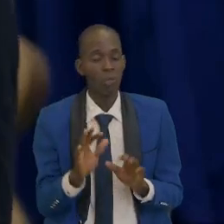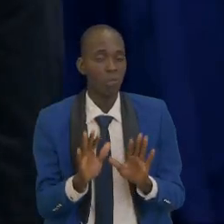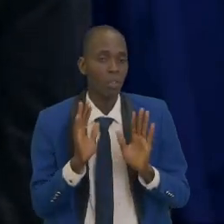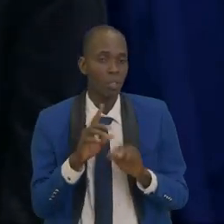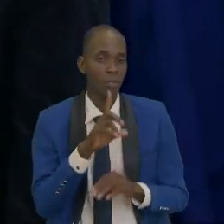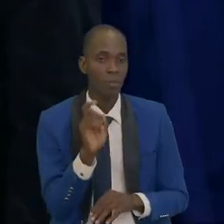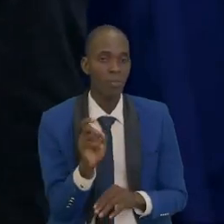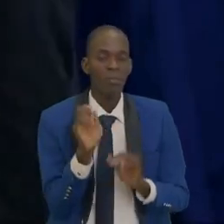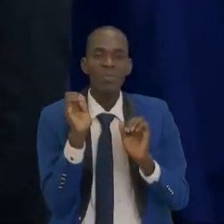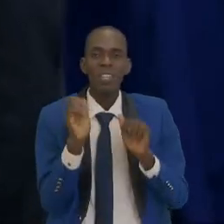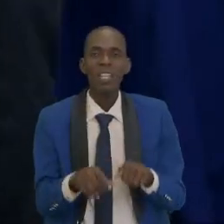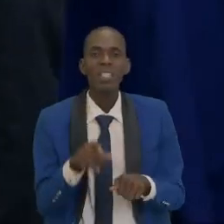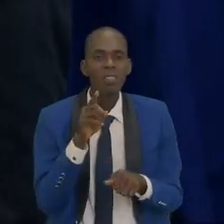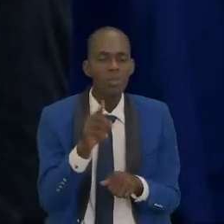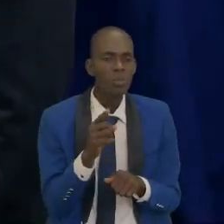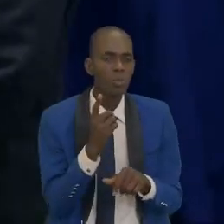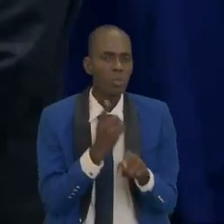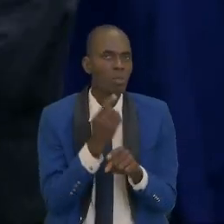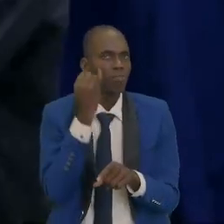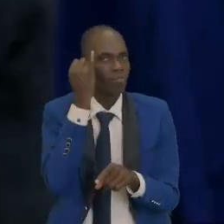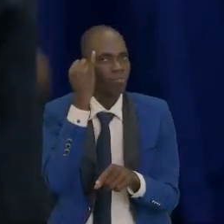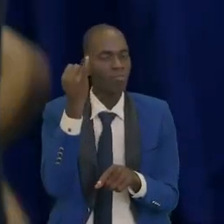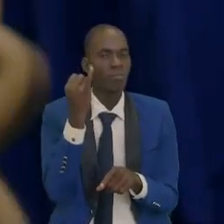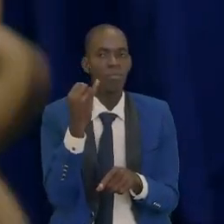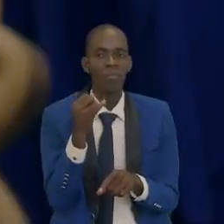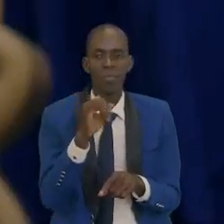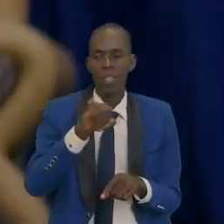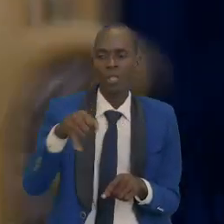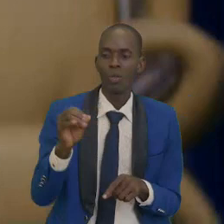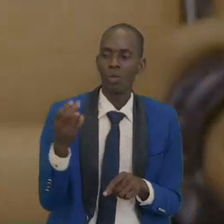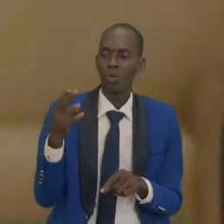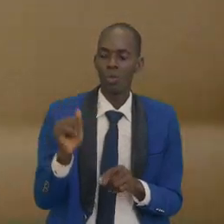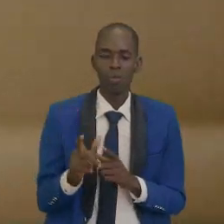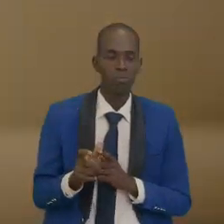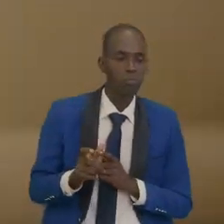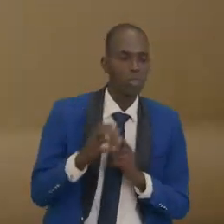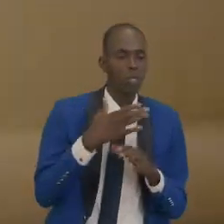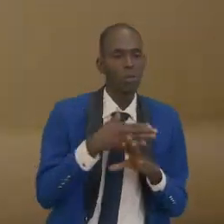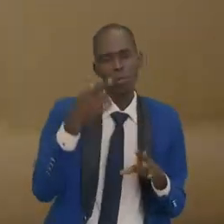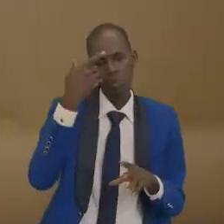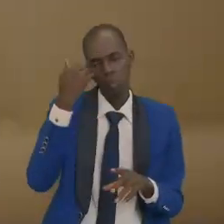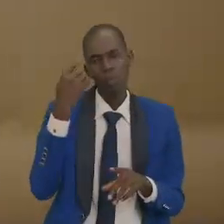can you can you imagine Joshua running away because of the Canaanites